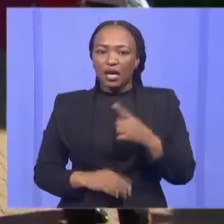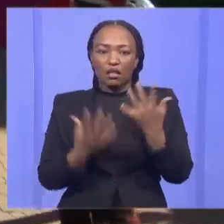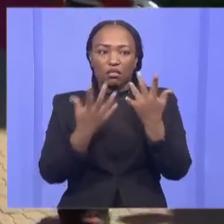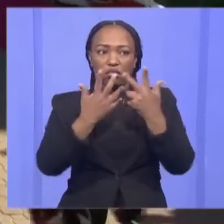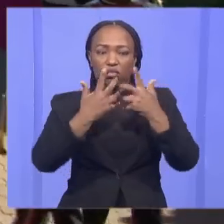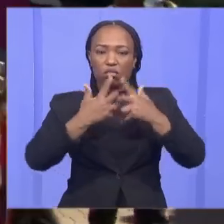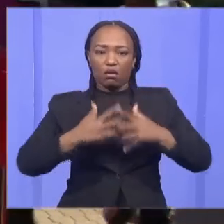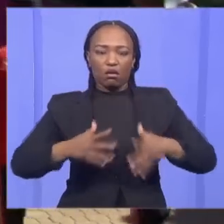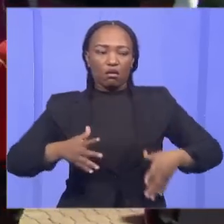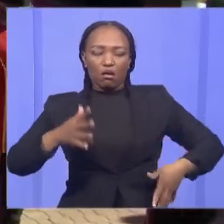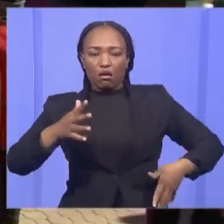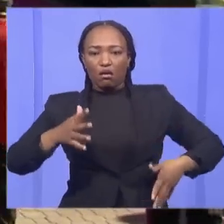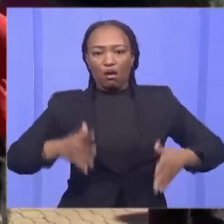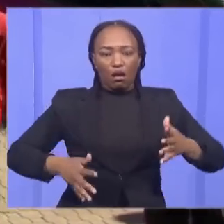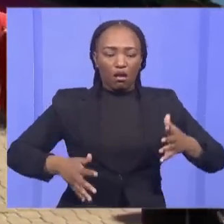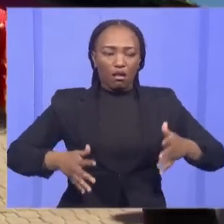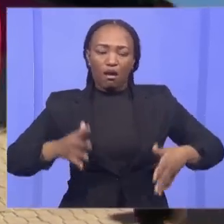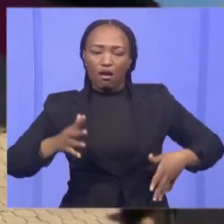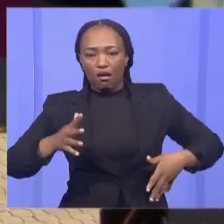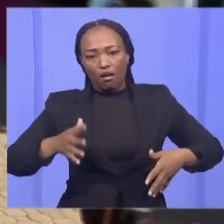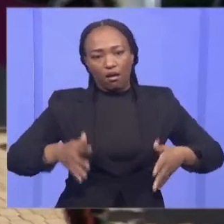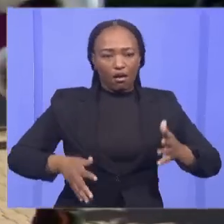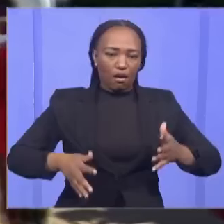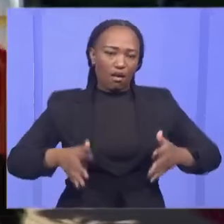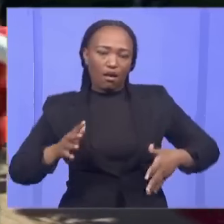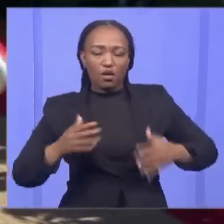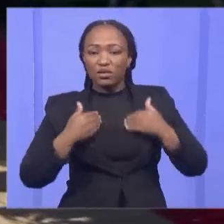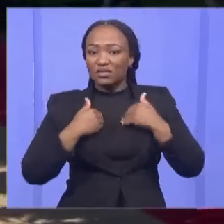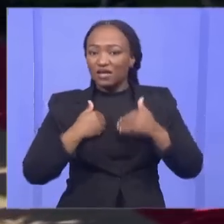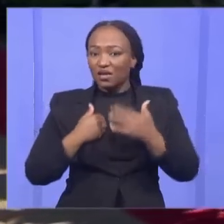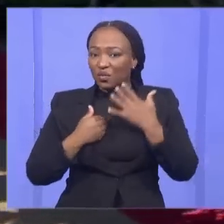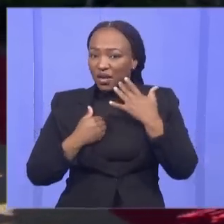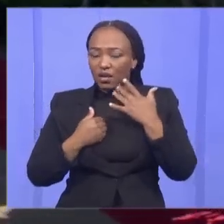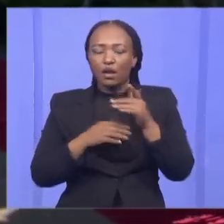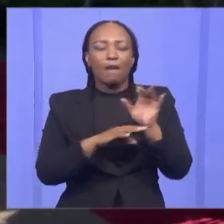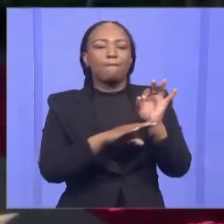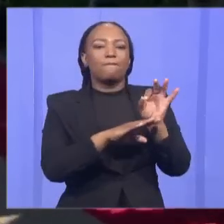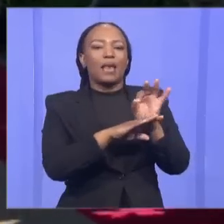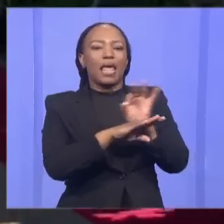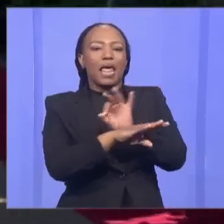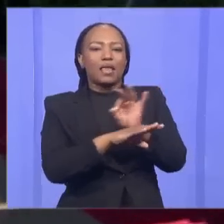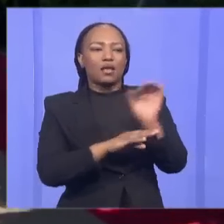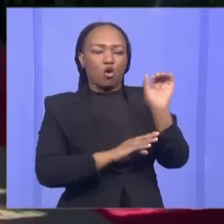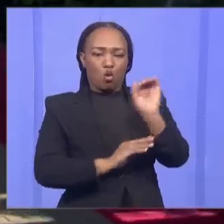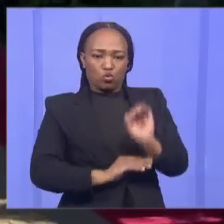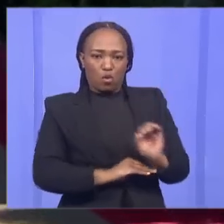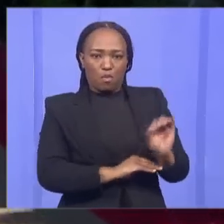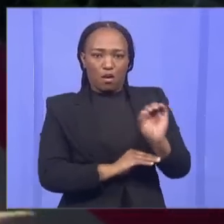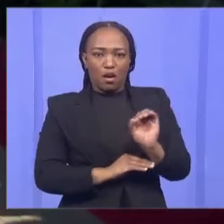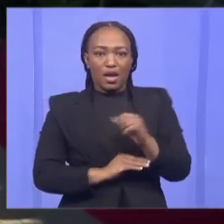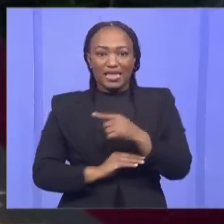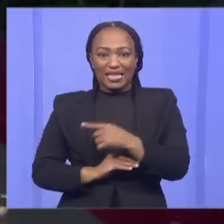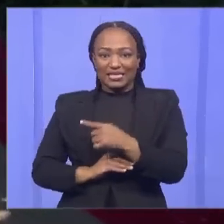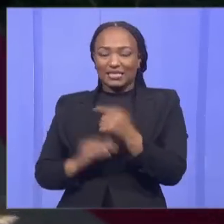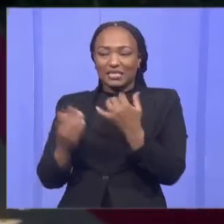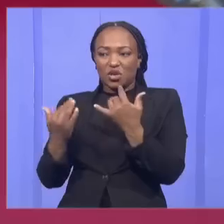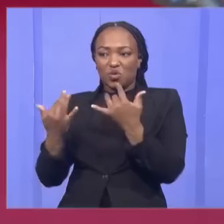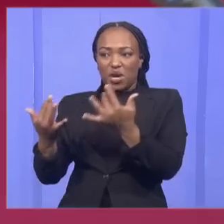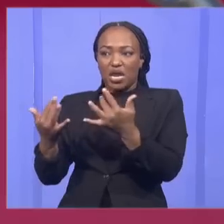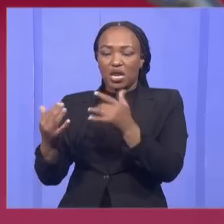in October already. No, the planning started in October. The planning. But the unit itself, this one in particular, it